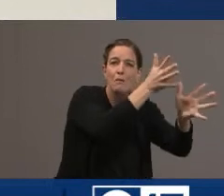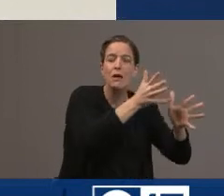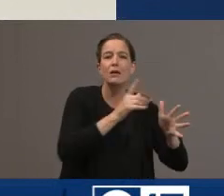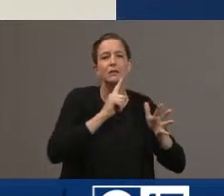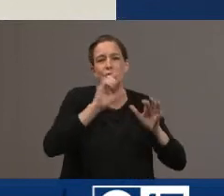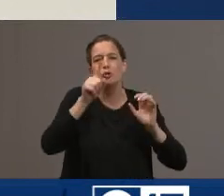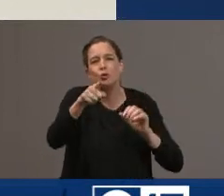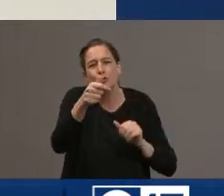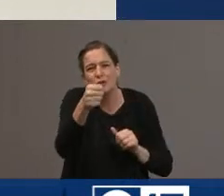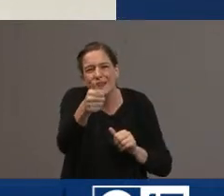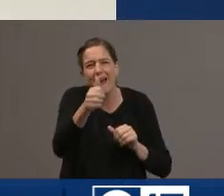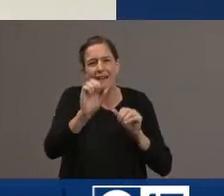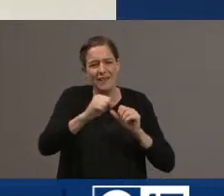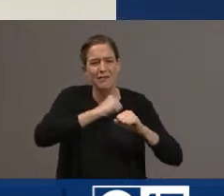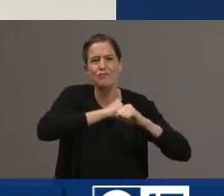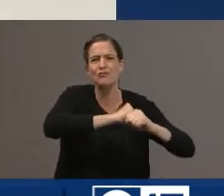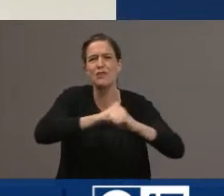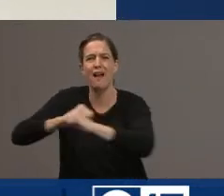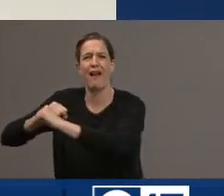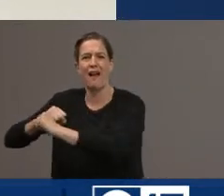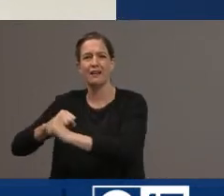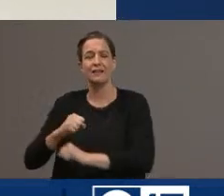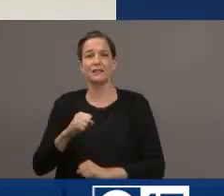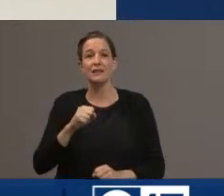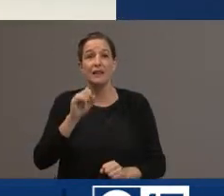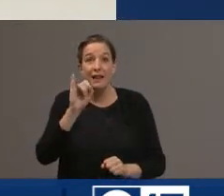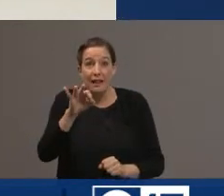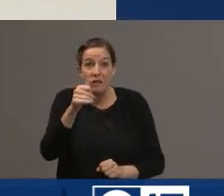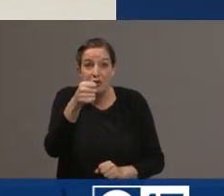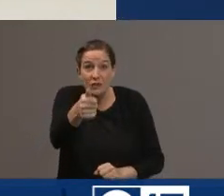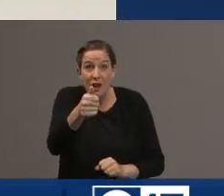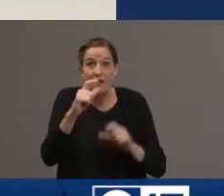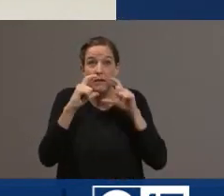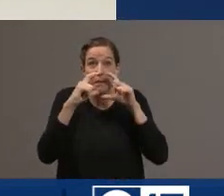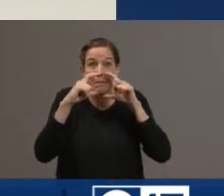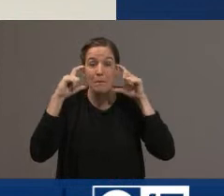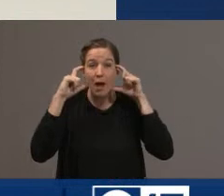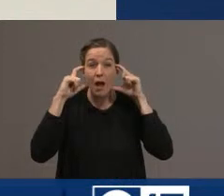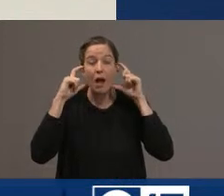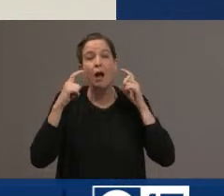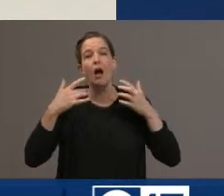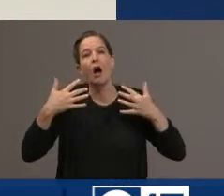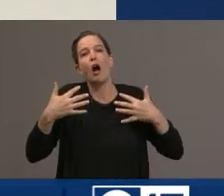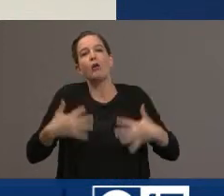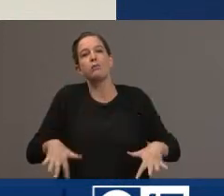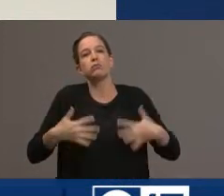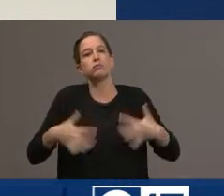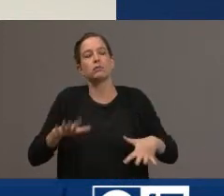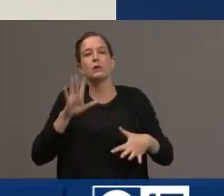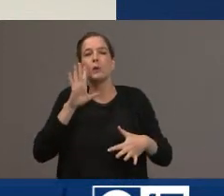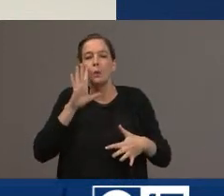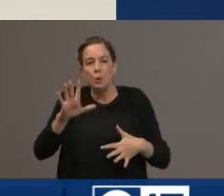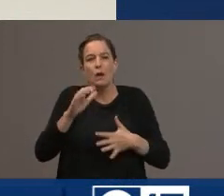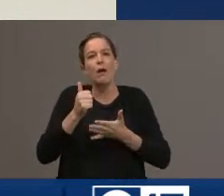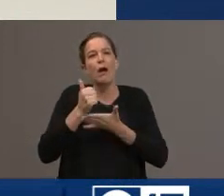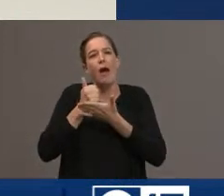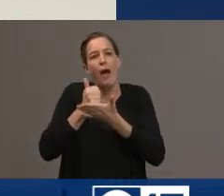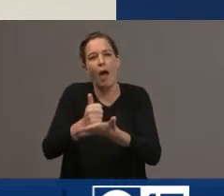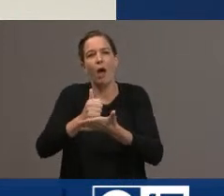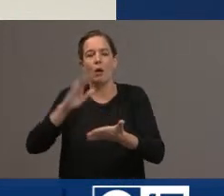mask, that will make a real difference in slowing the spread of this